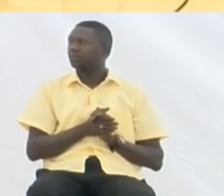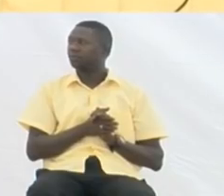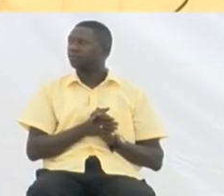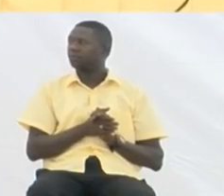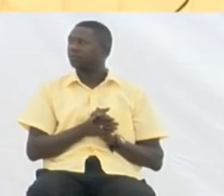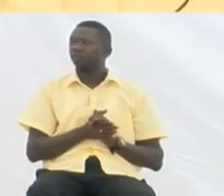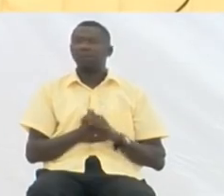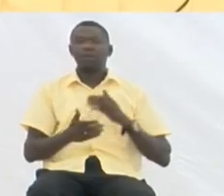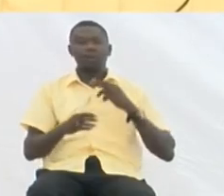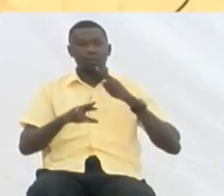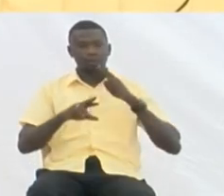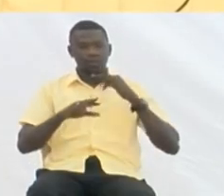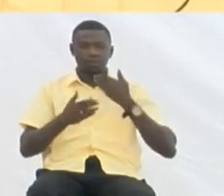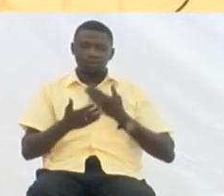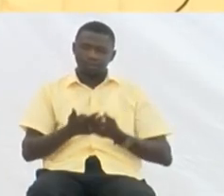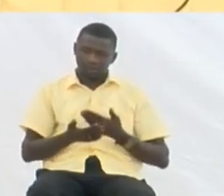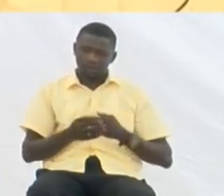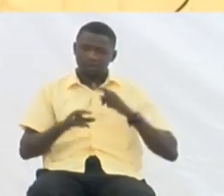Please be seated.